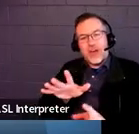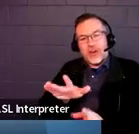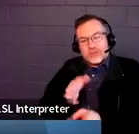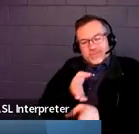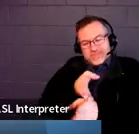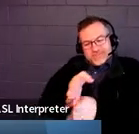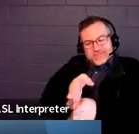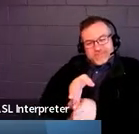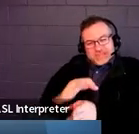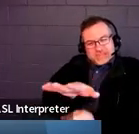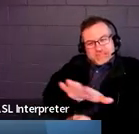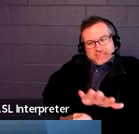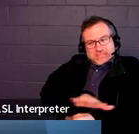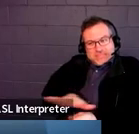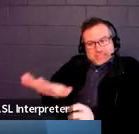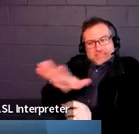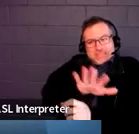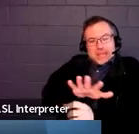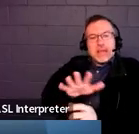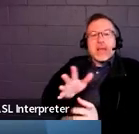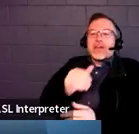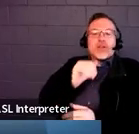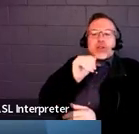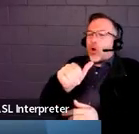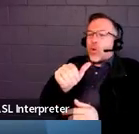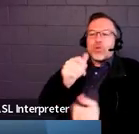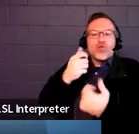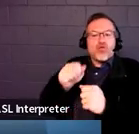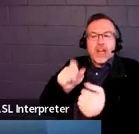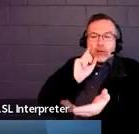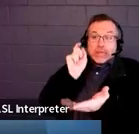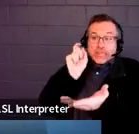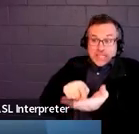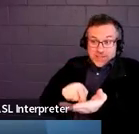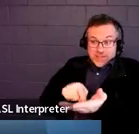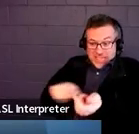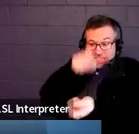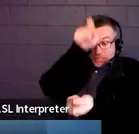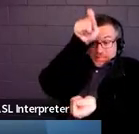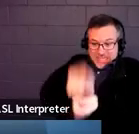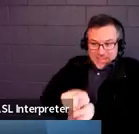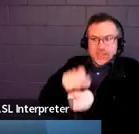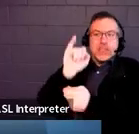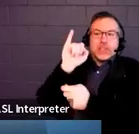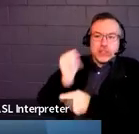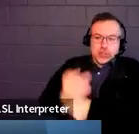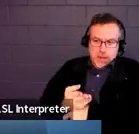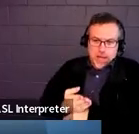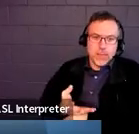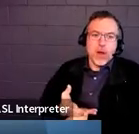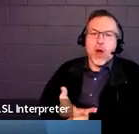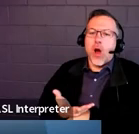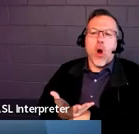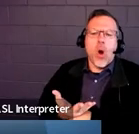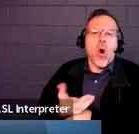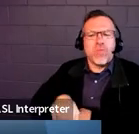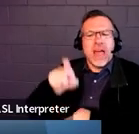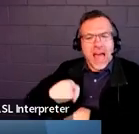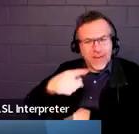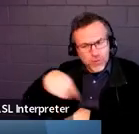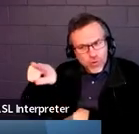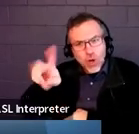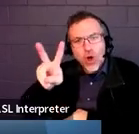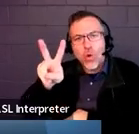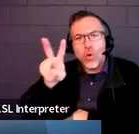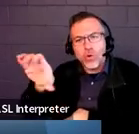strengths versus trying to identify a job, or identify, oh, they have to go to vocational, or they have